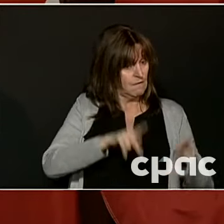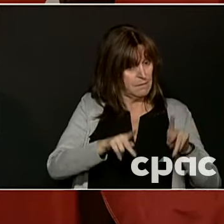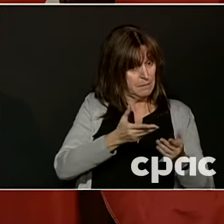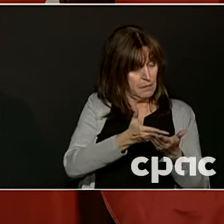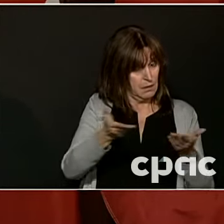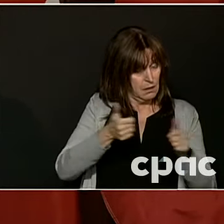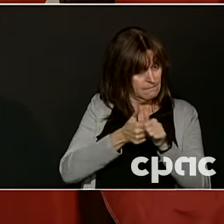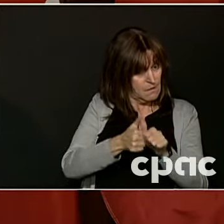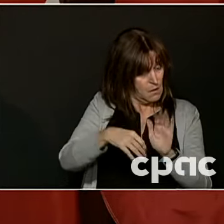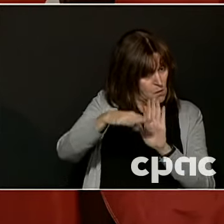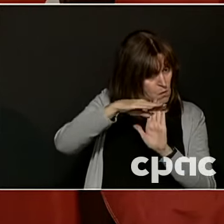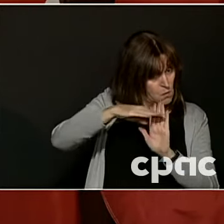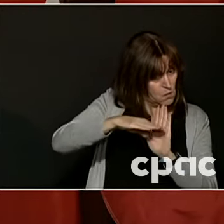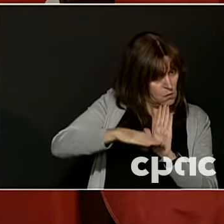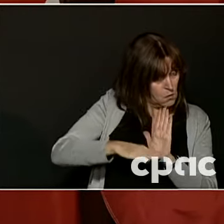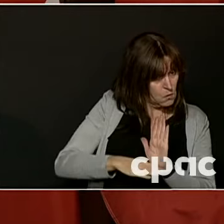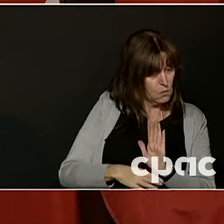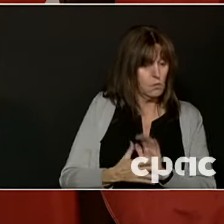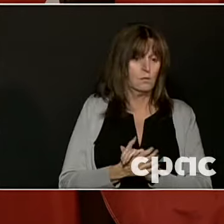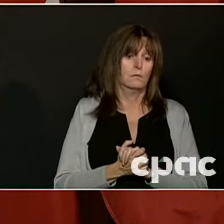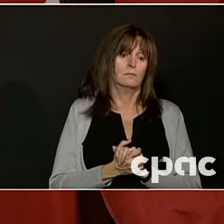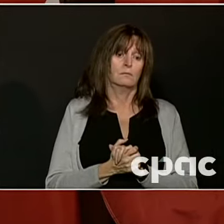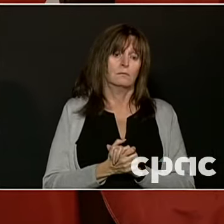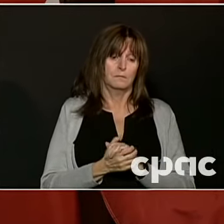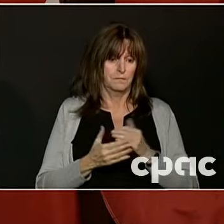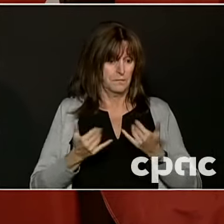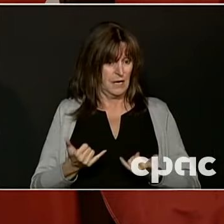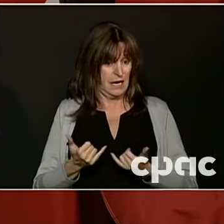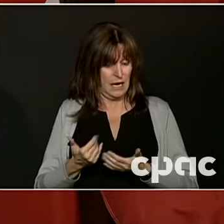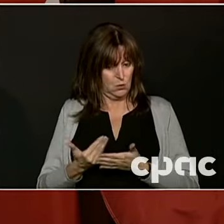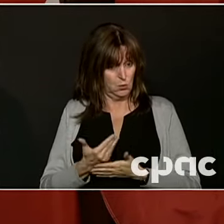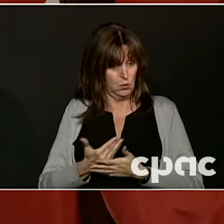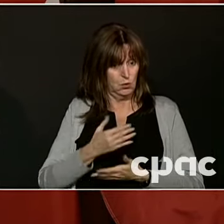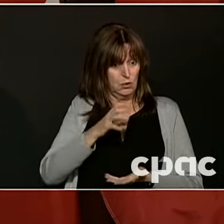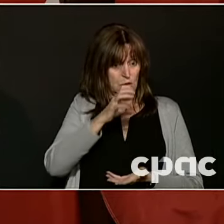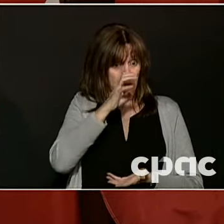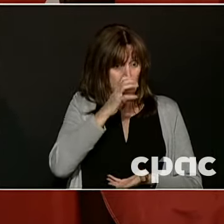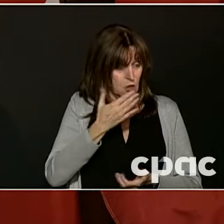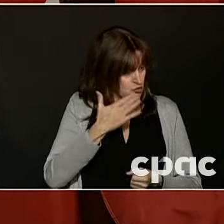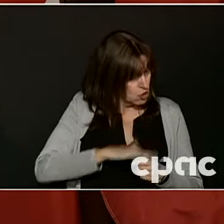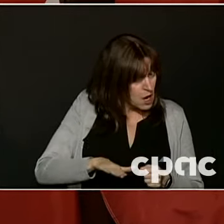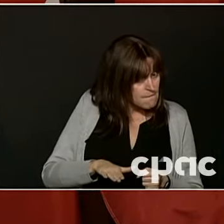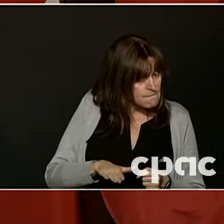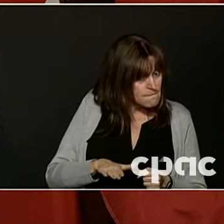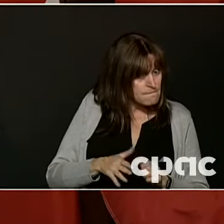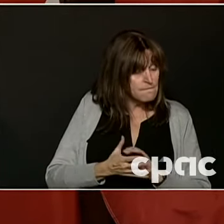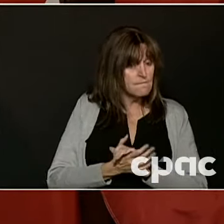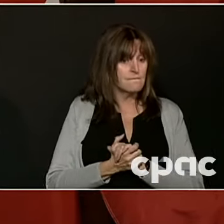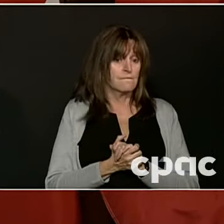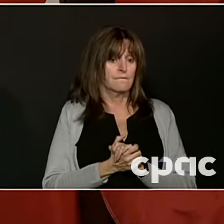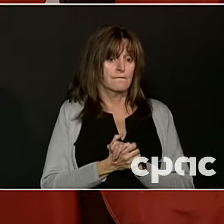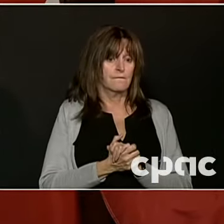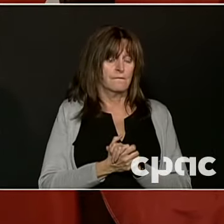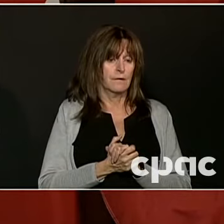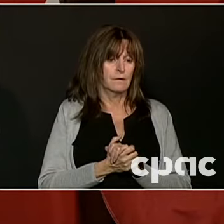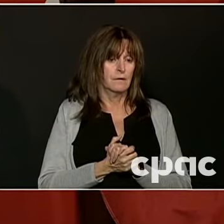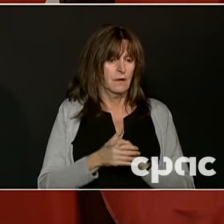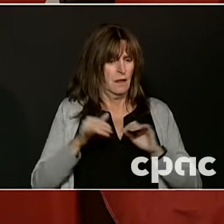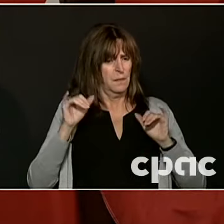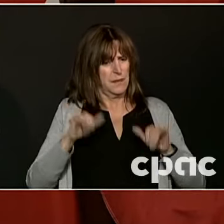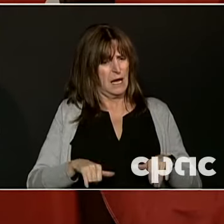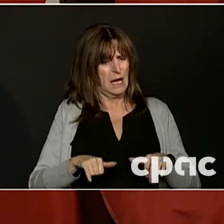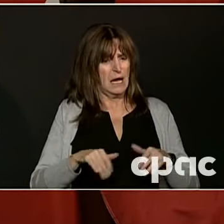and Peel, are they going to be adequate enough as soon as we can ascertain, and as Dr. Brown's alluded to, and we've said many times, those results will not